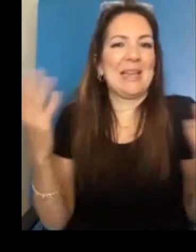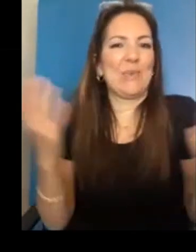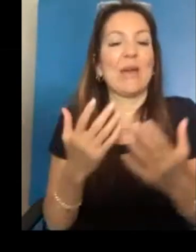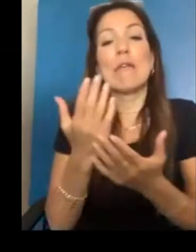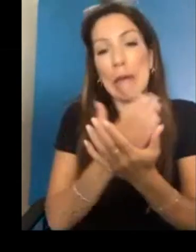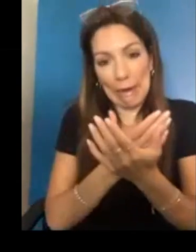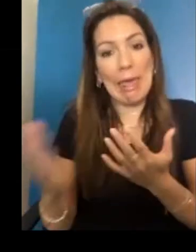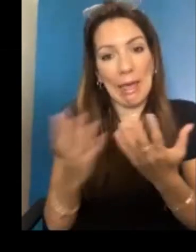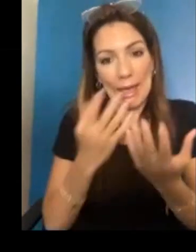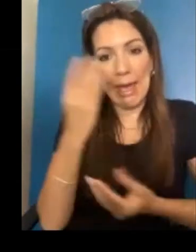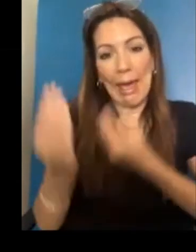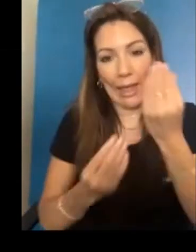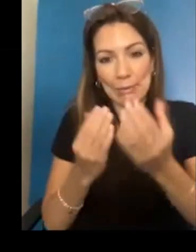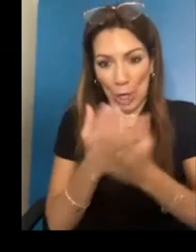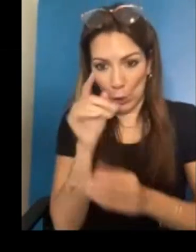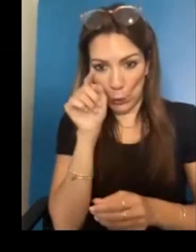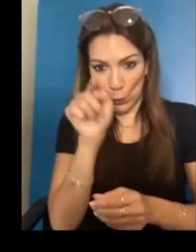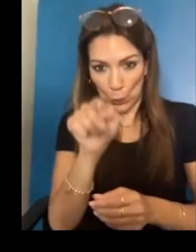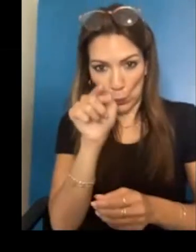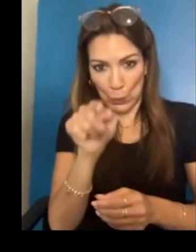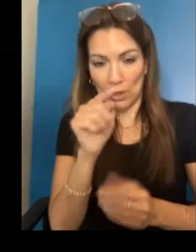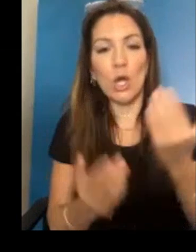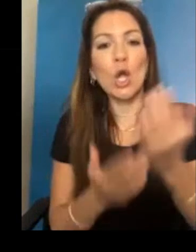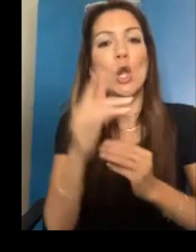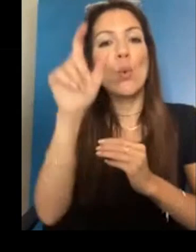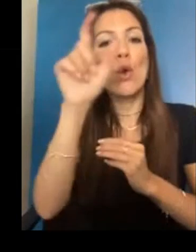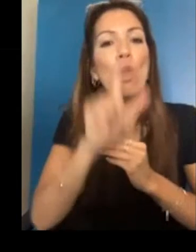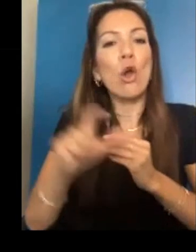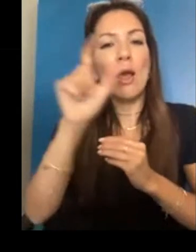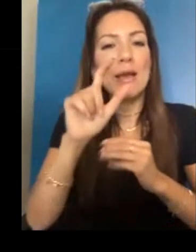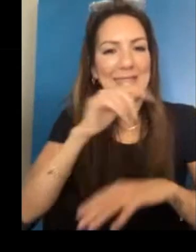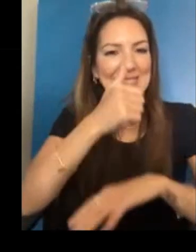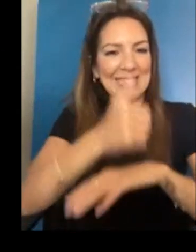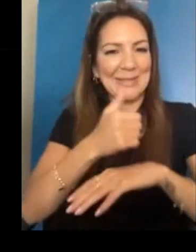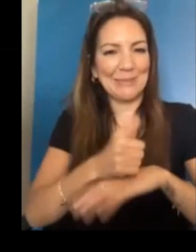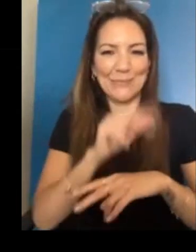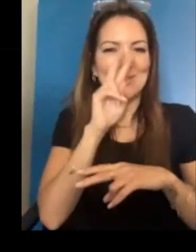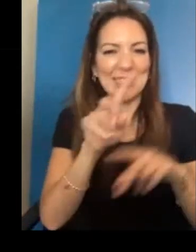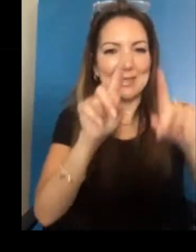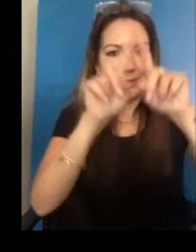and some nice new colour schemes going in there as well. You can see on the slide.